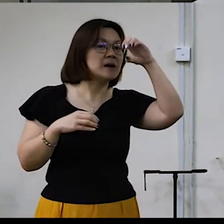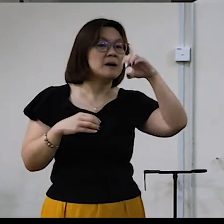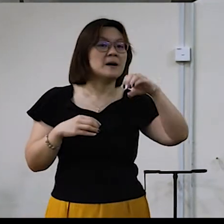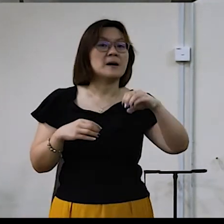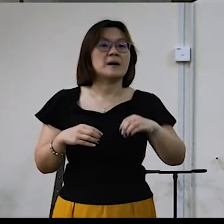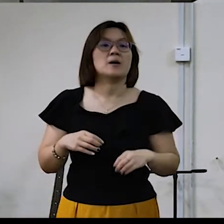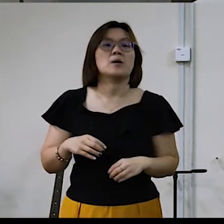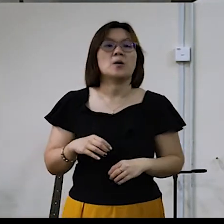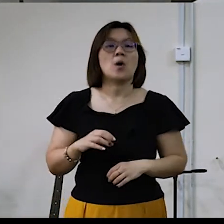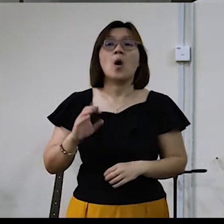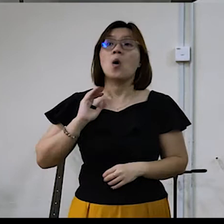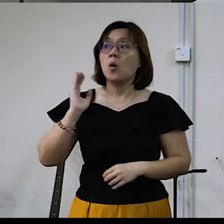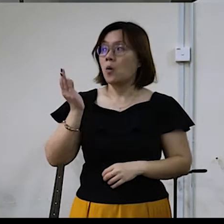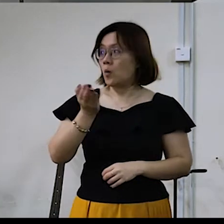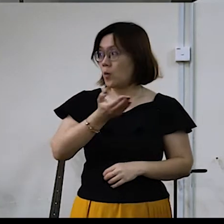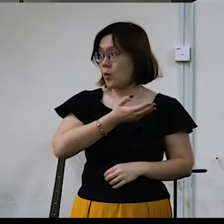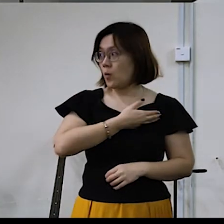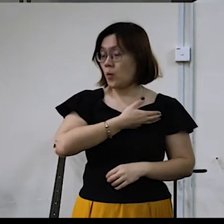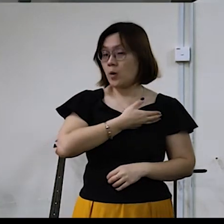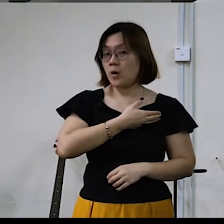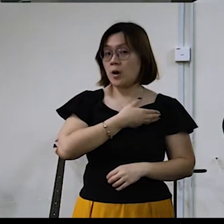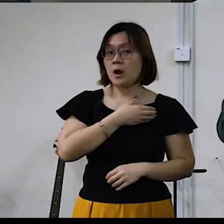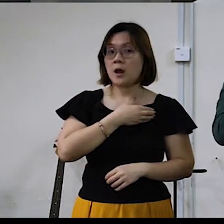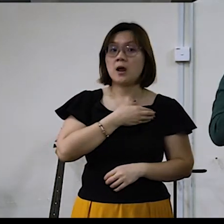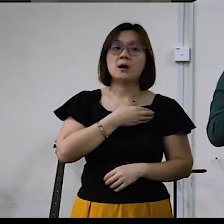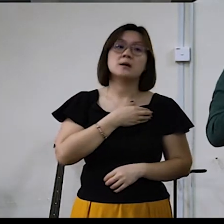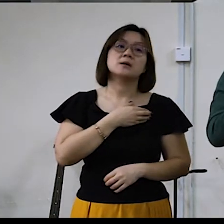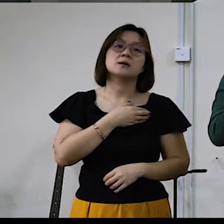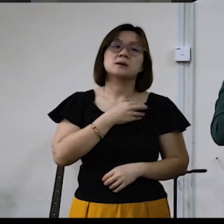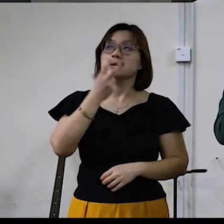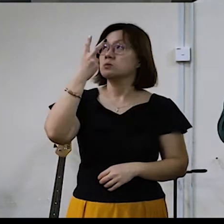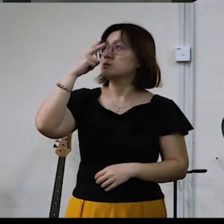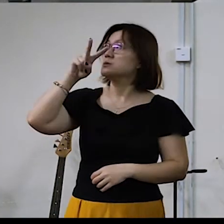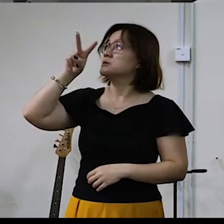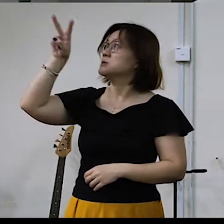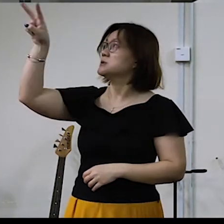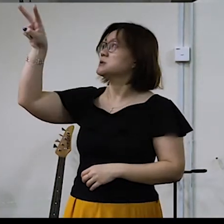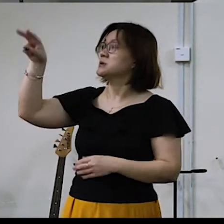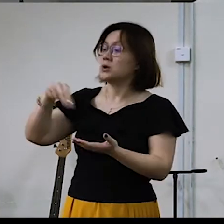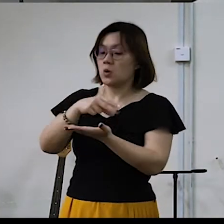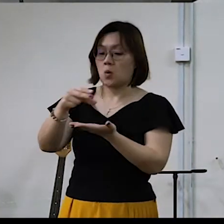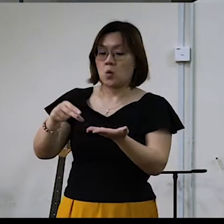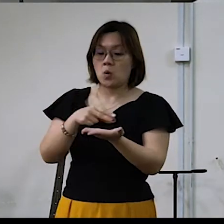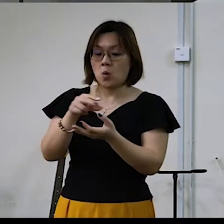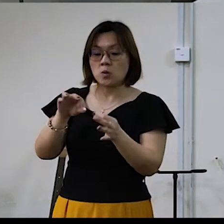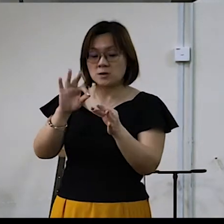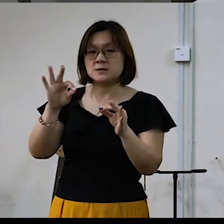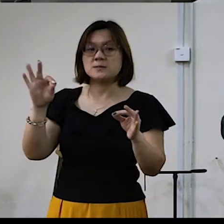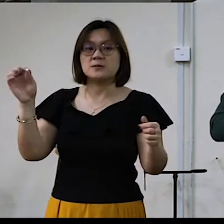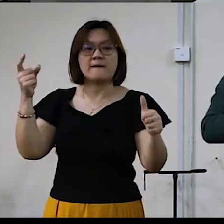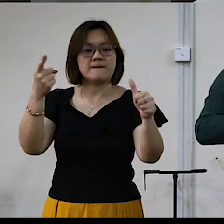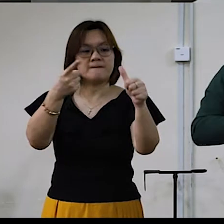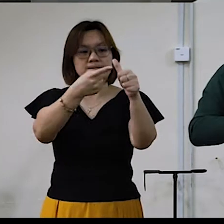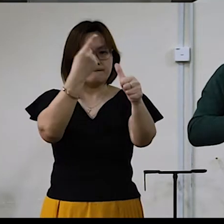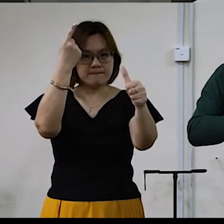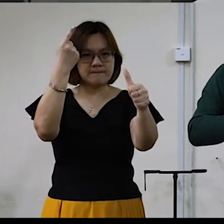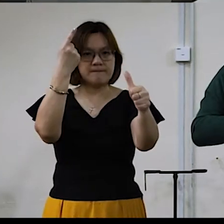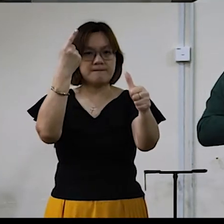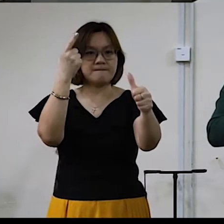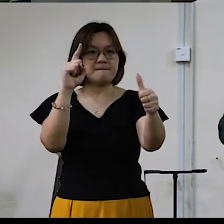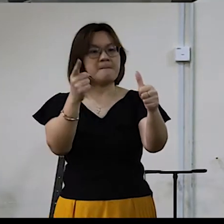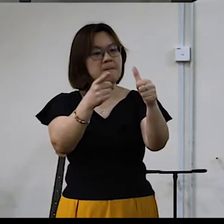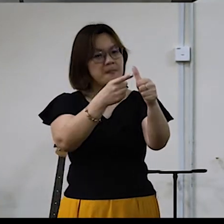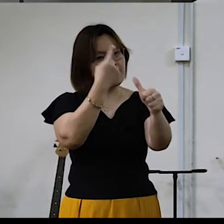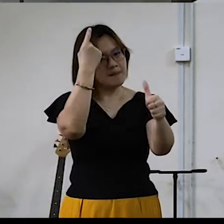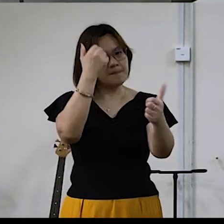help is the Holy Ghost. And who can say amen? And if you forget everything that you might hear